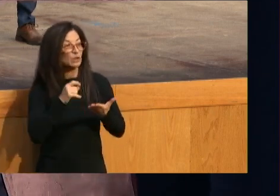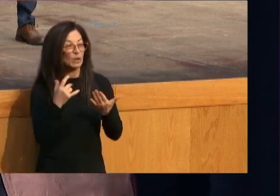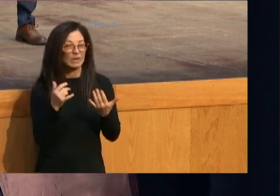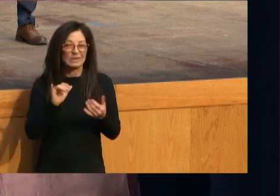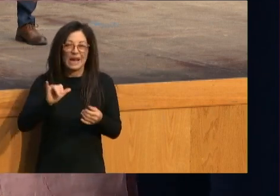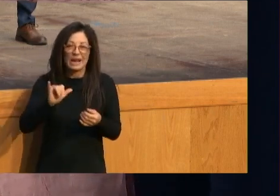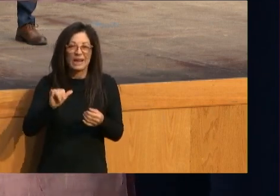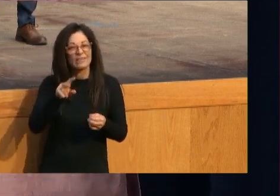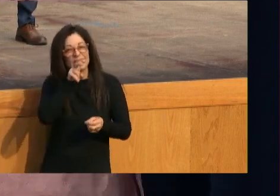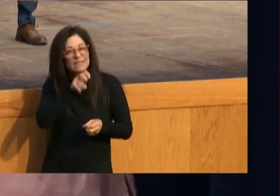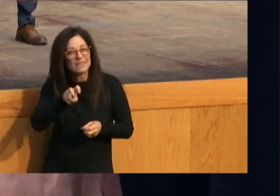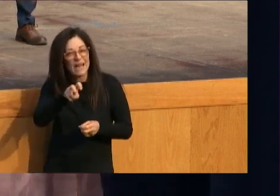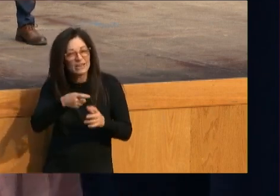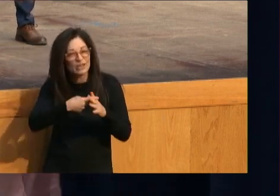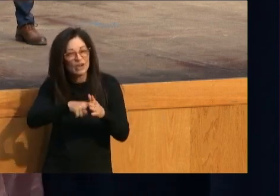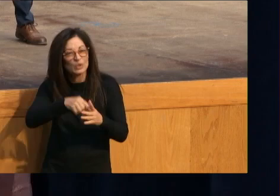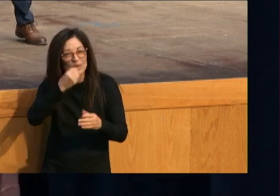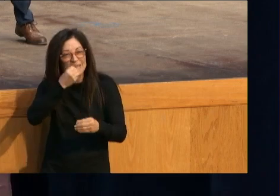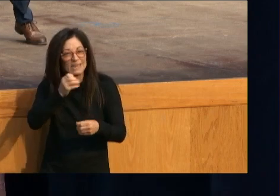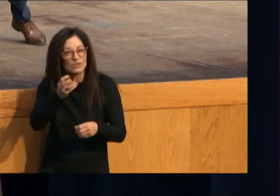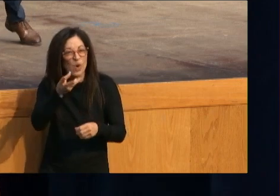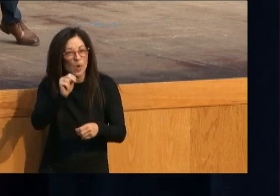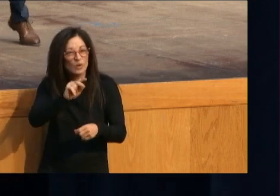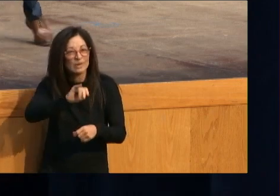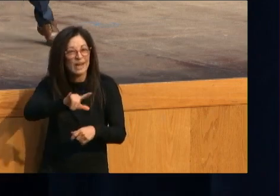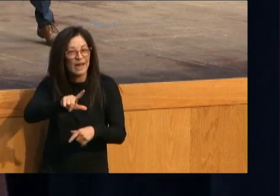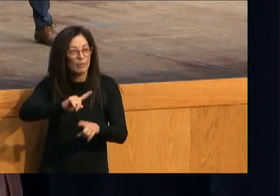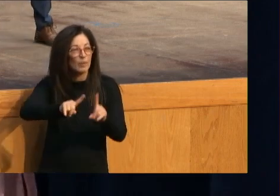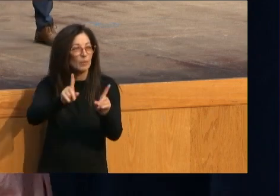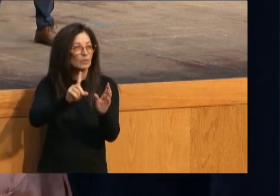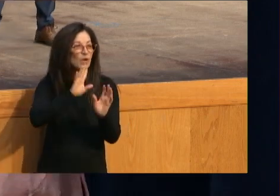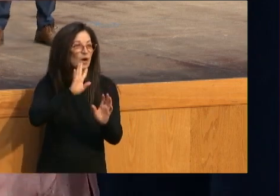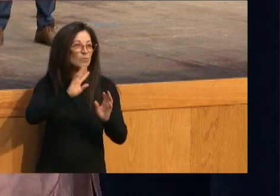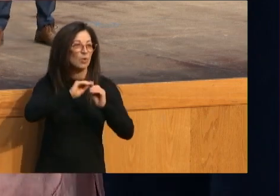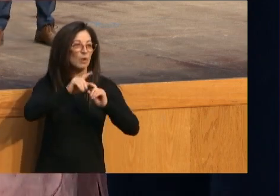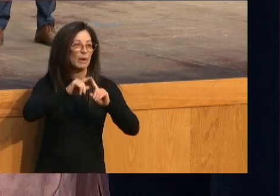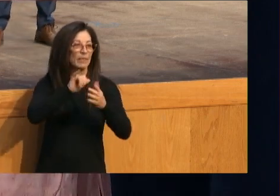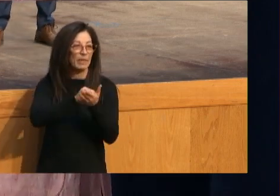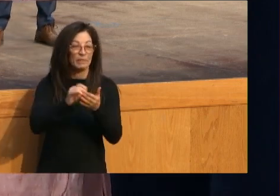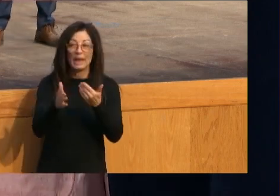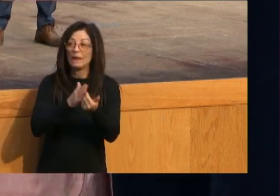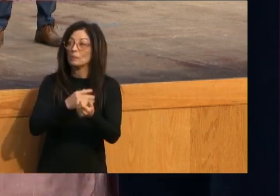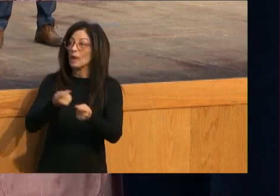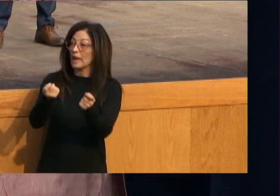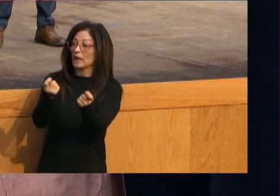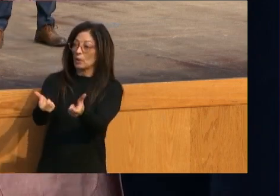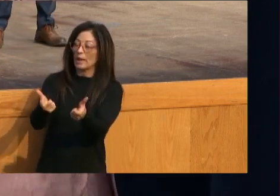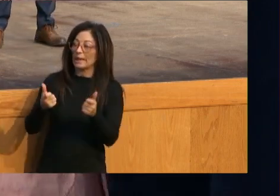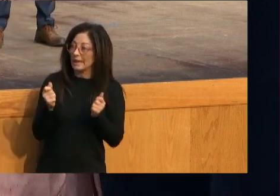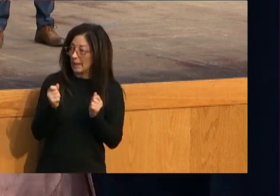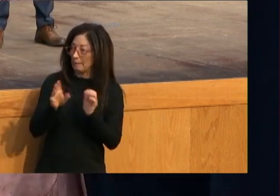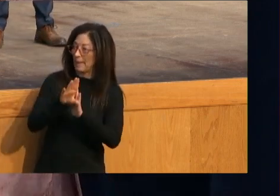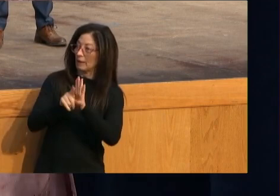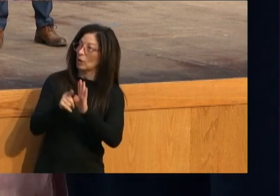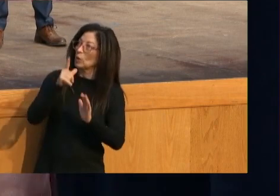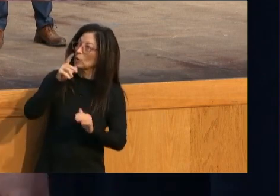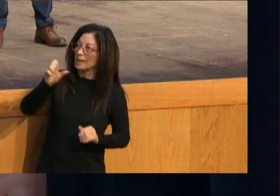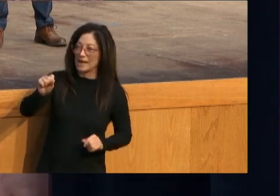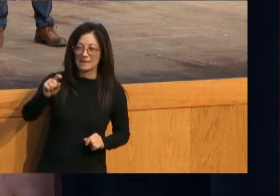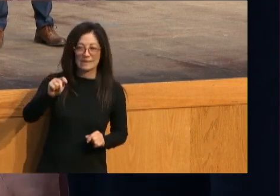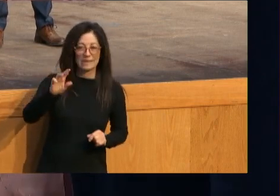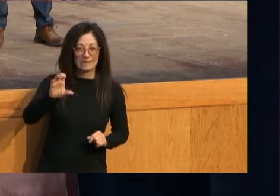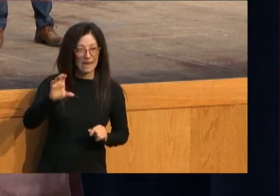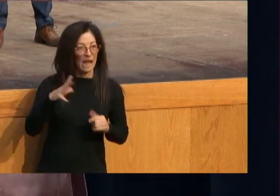bit. But we'll get into that as we go here. So, quick background, who is STC Health? Like I mentioned, we are a